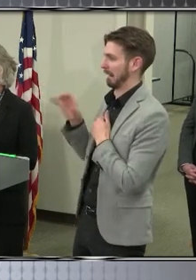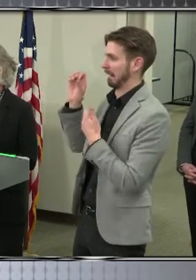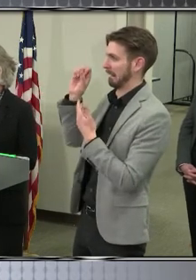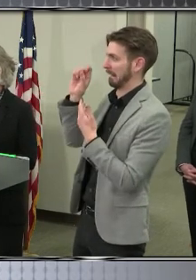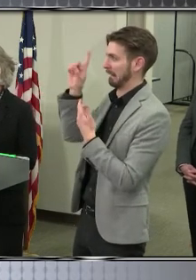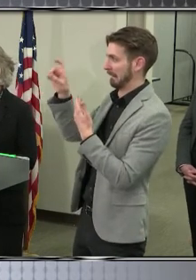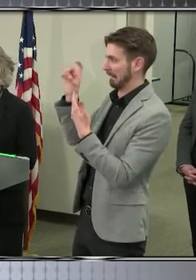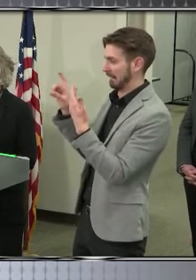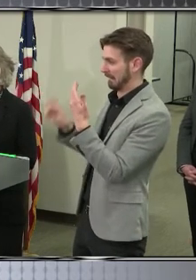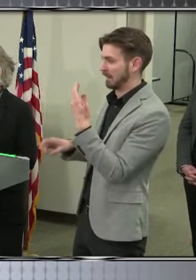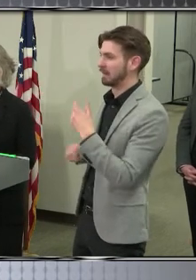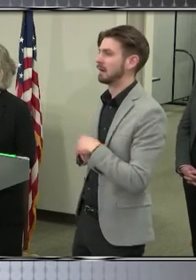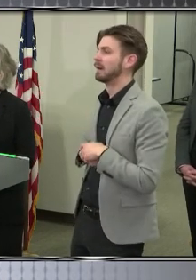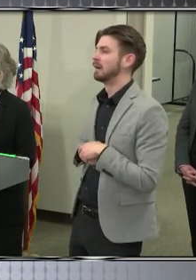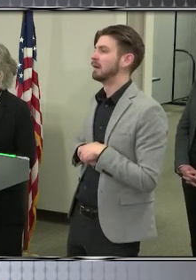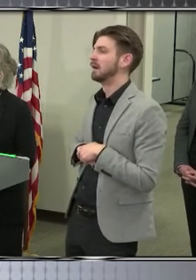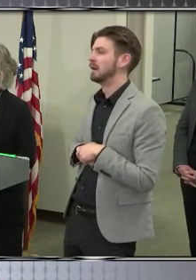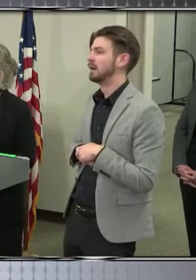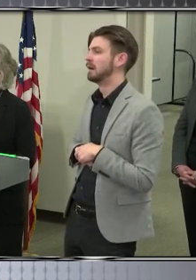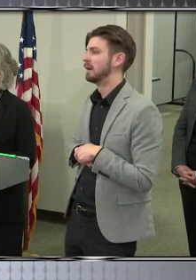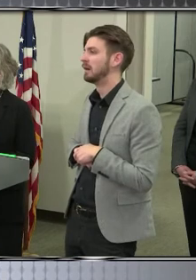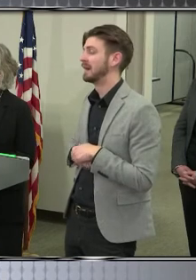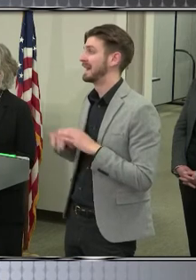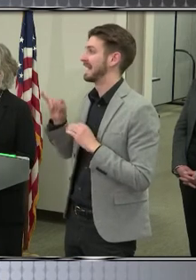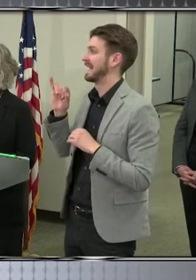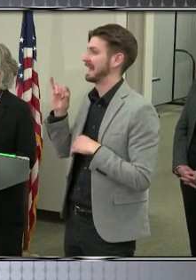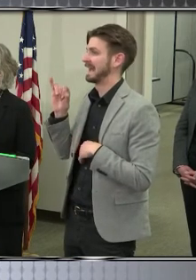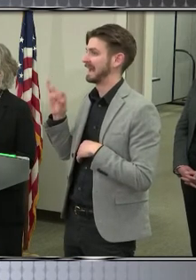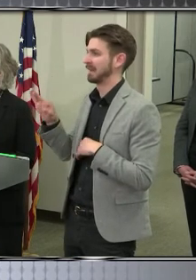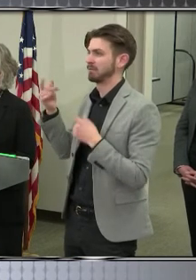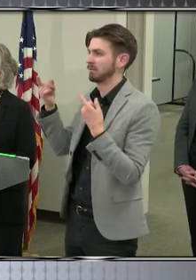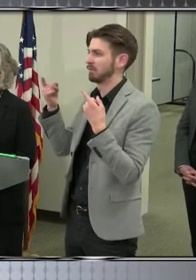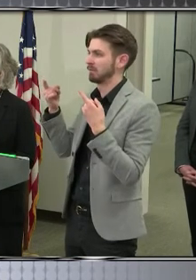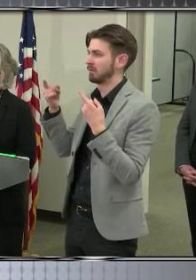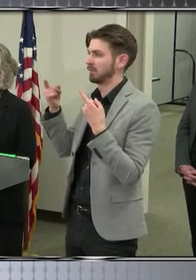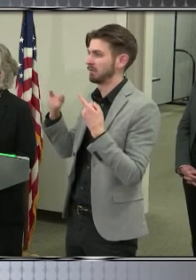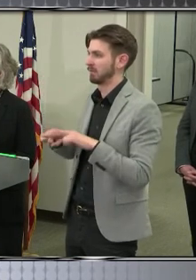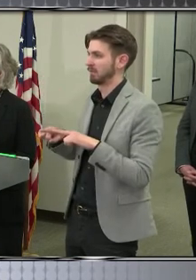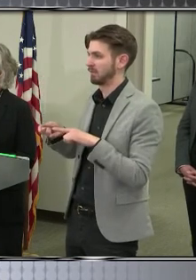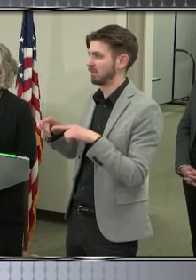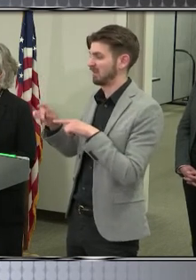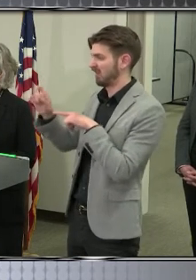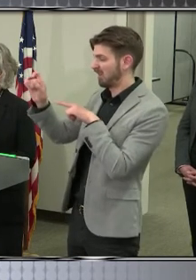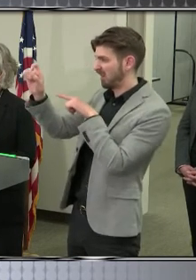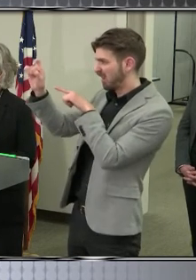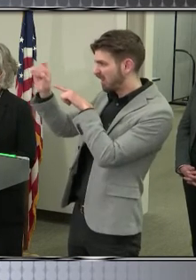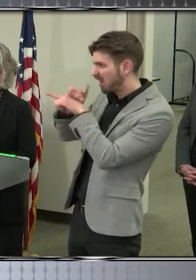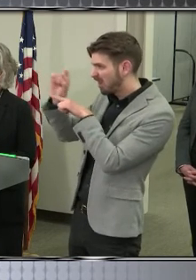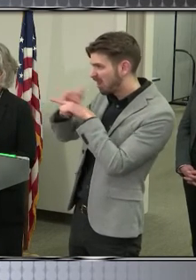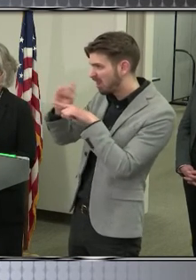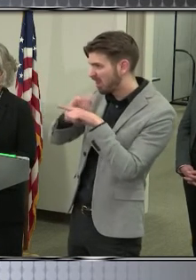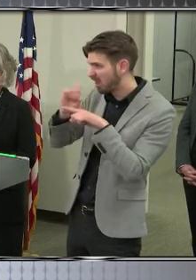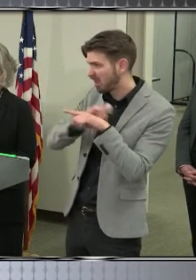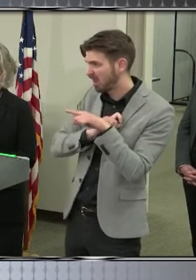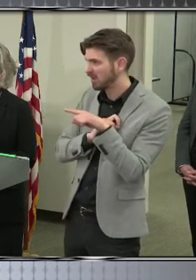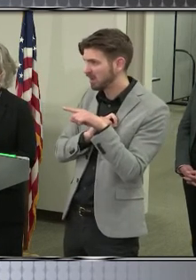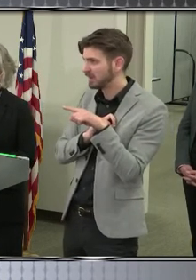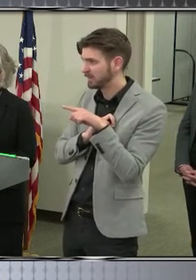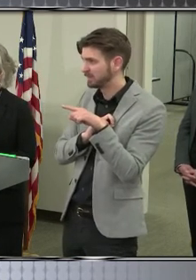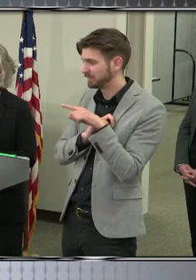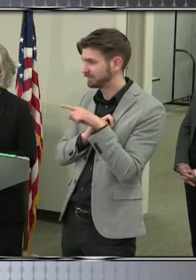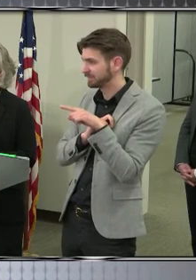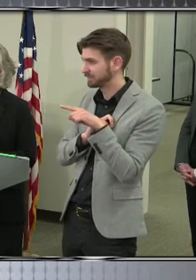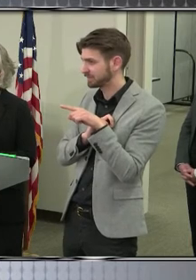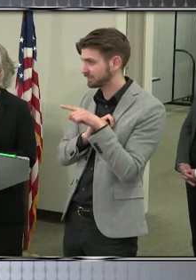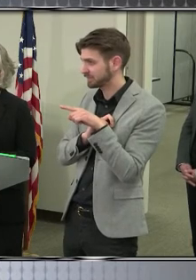from the what if we get overloaded with calls? Are you set up for a large number of calls at a given